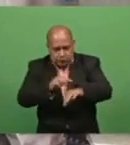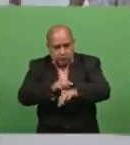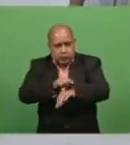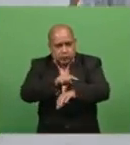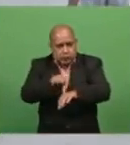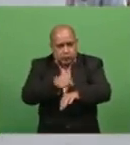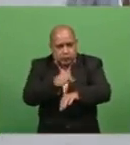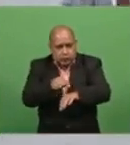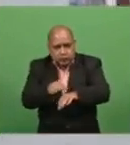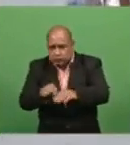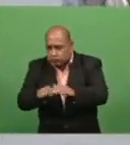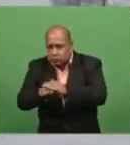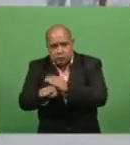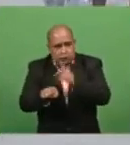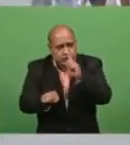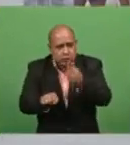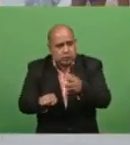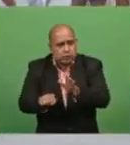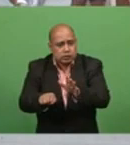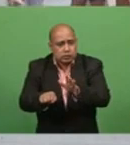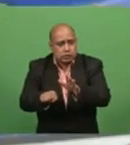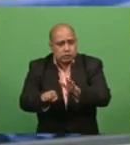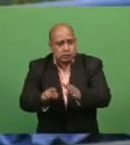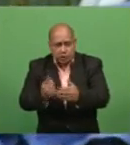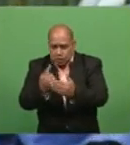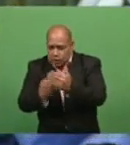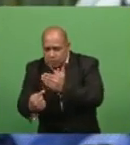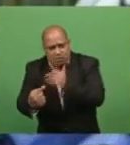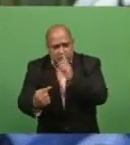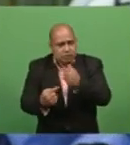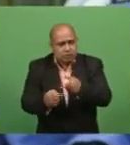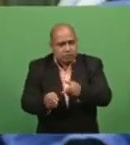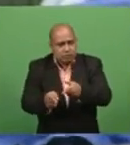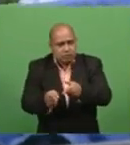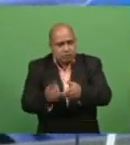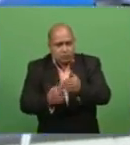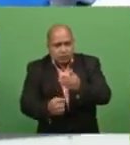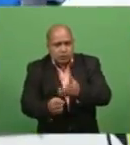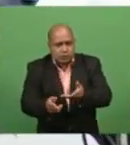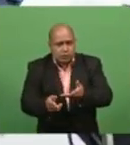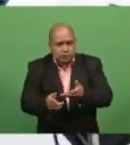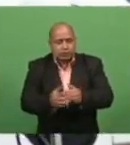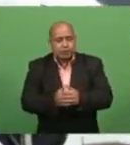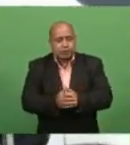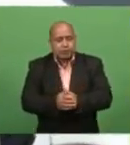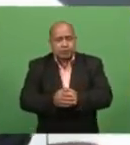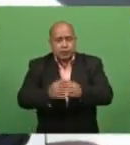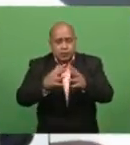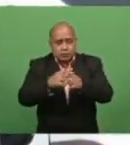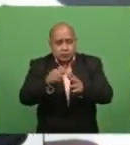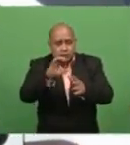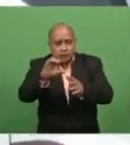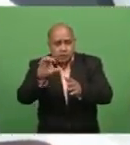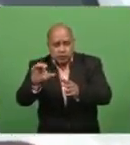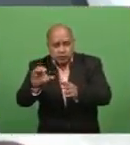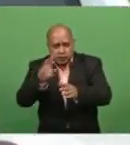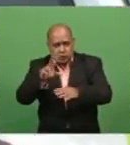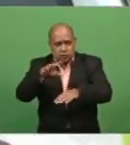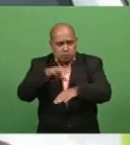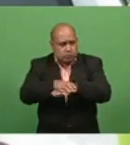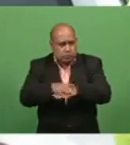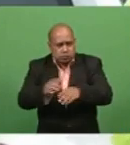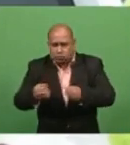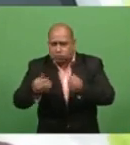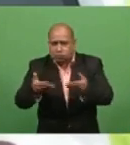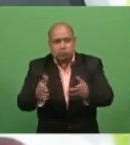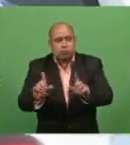Fiji Women Crisis Center is requesting police to intervene wherever possible to address these issues. The